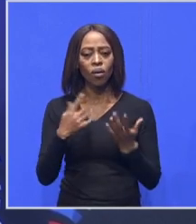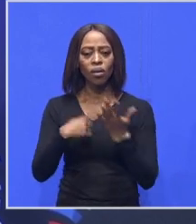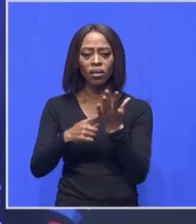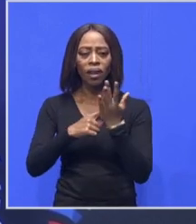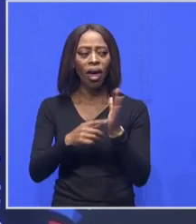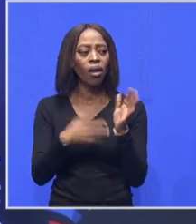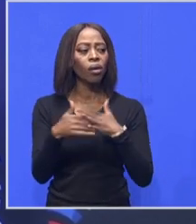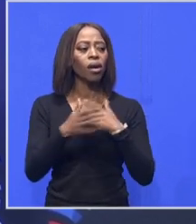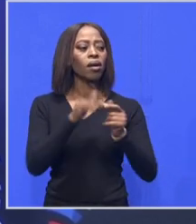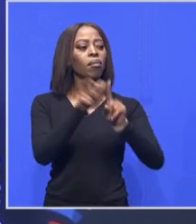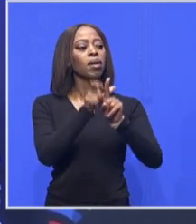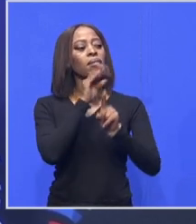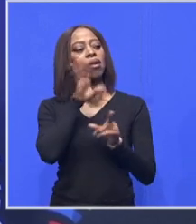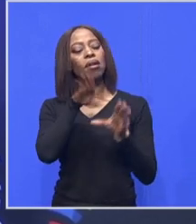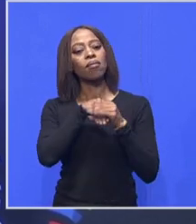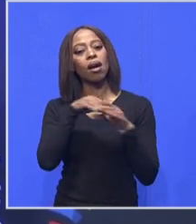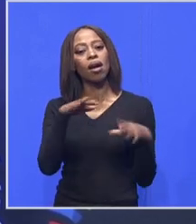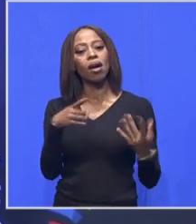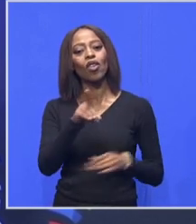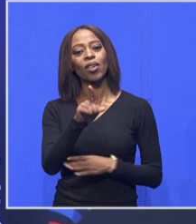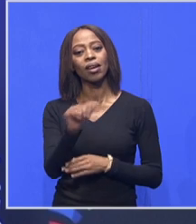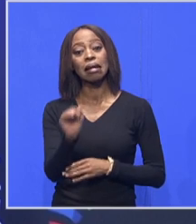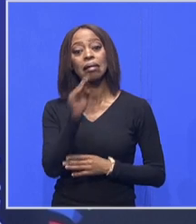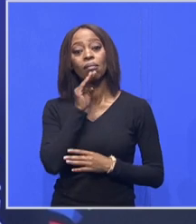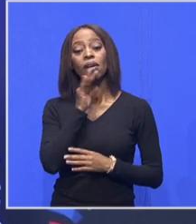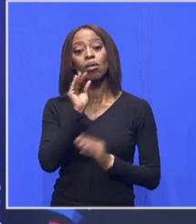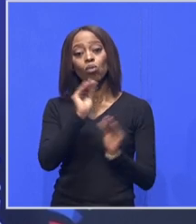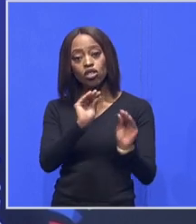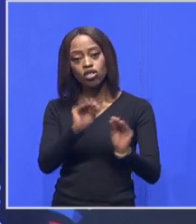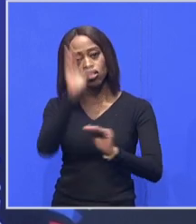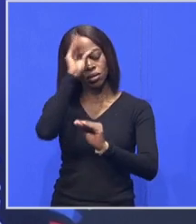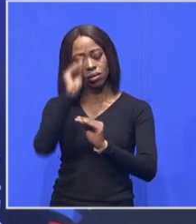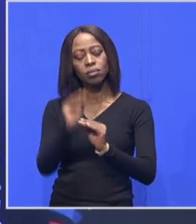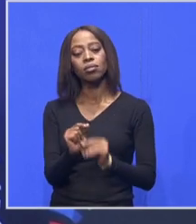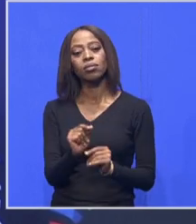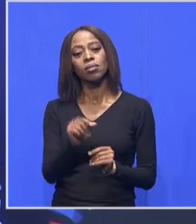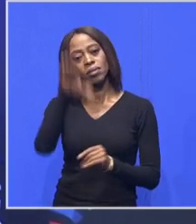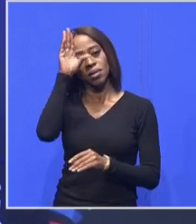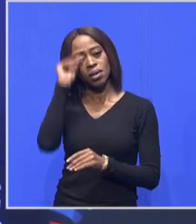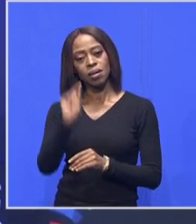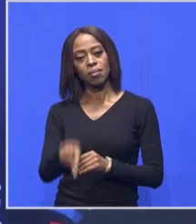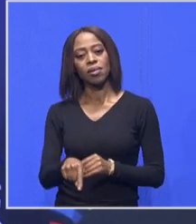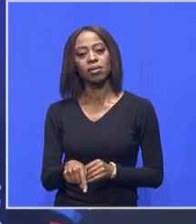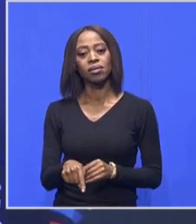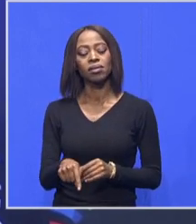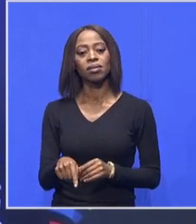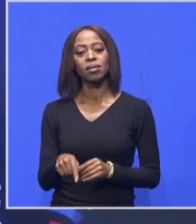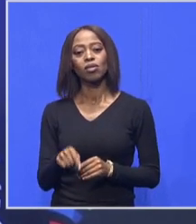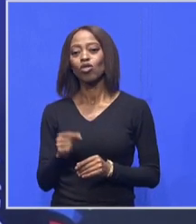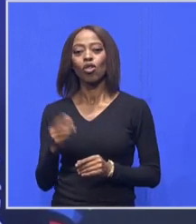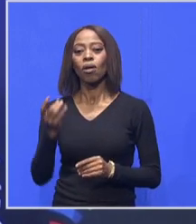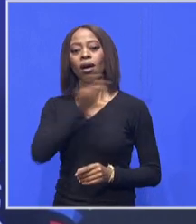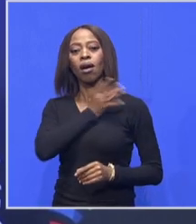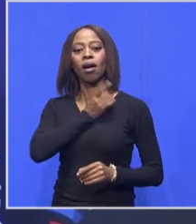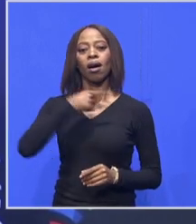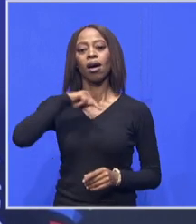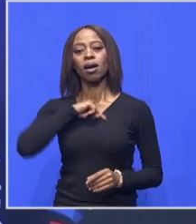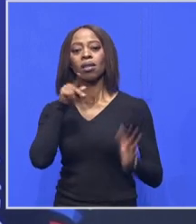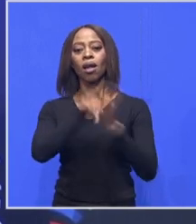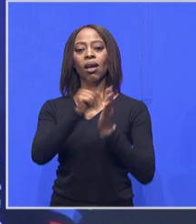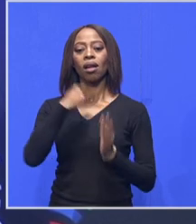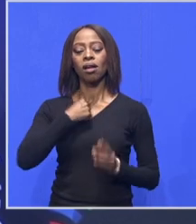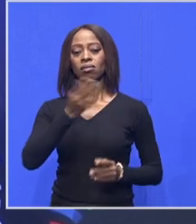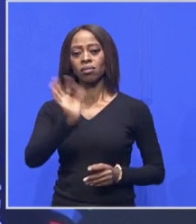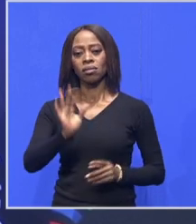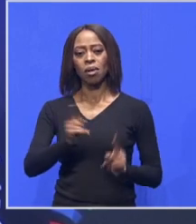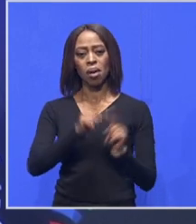anyone that doesn't involve the Democratic Alliance. So we are going to teach them that lesson, and no death threat is going to stop us, but we must impress upon our people that